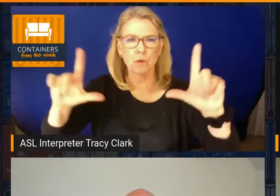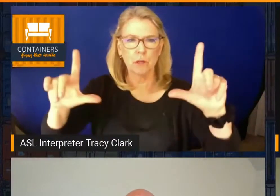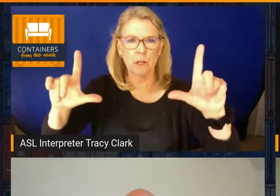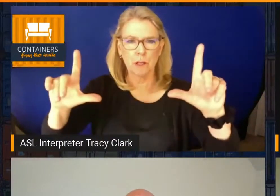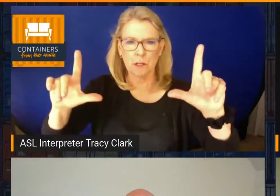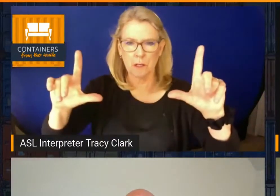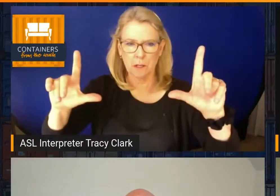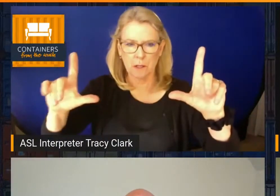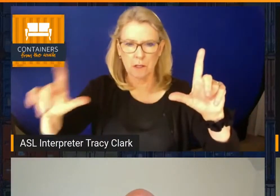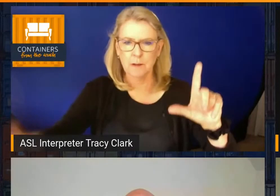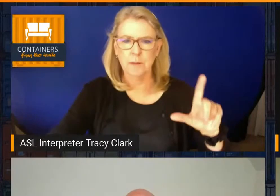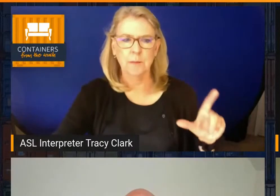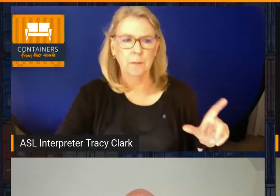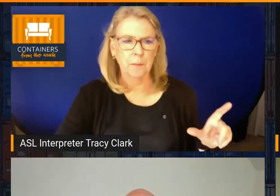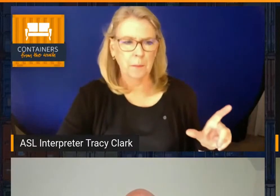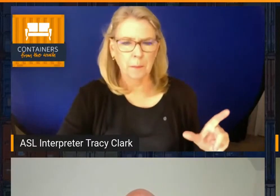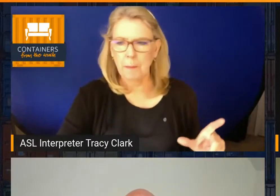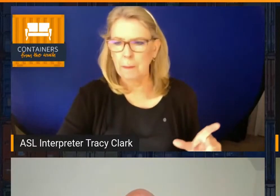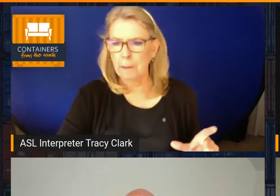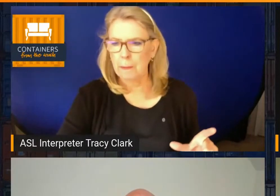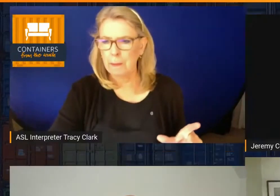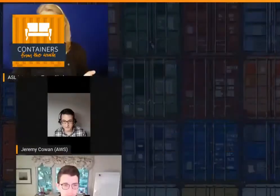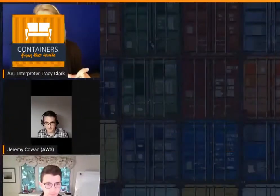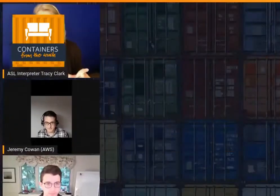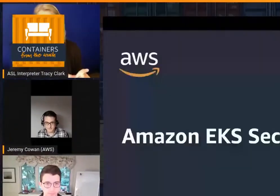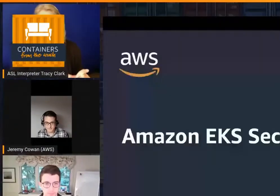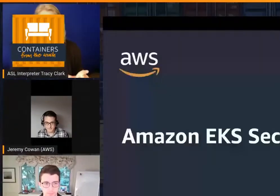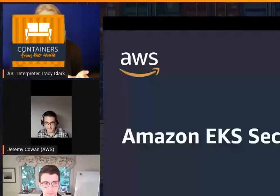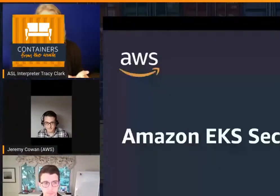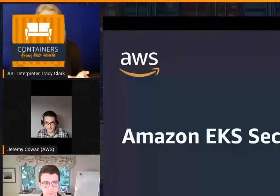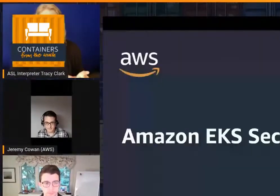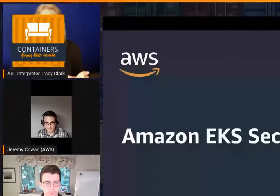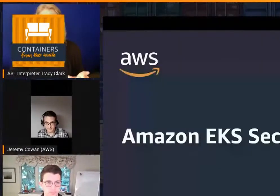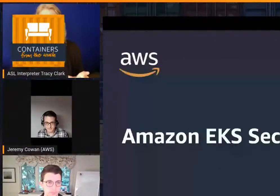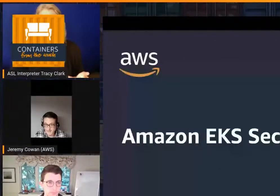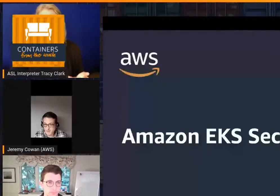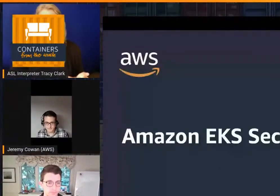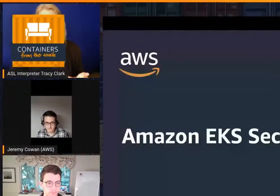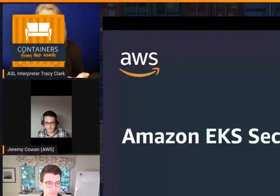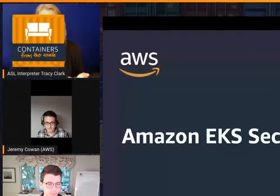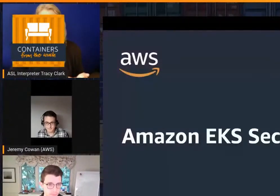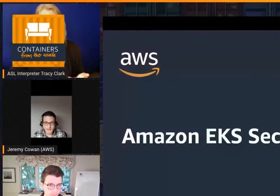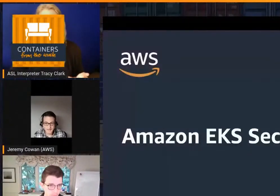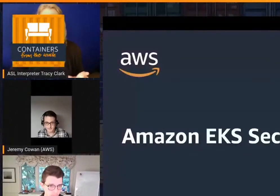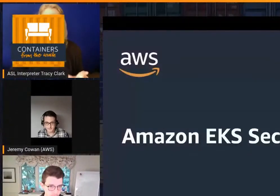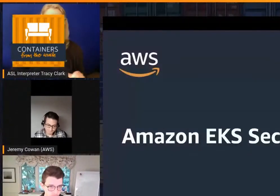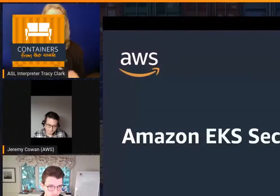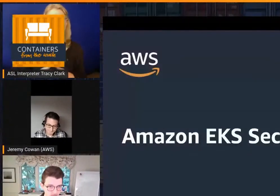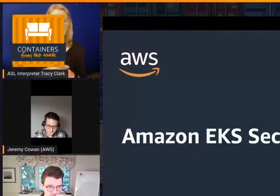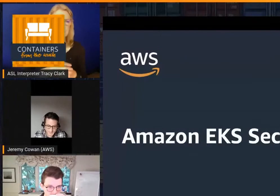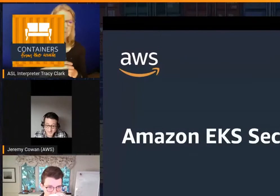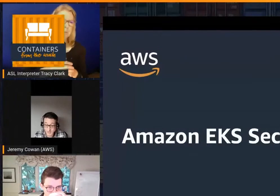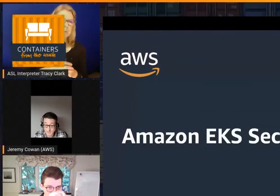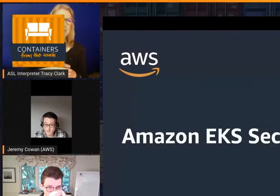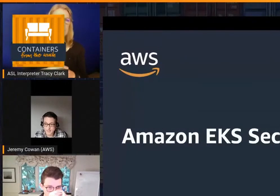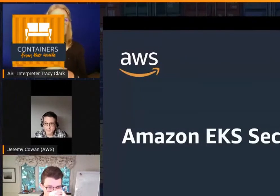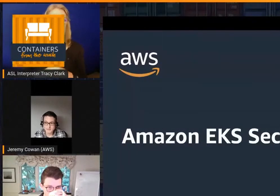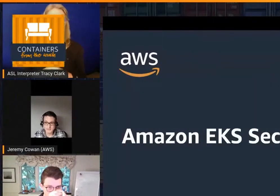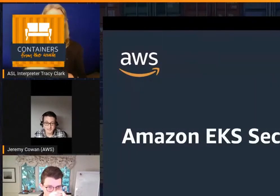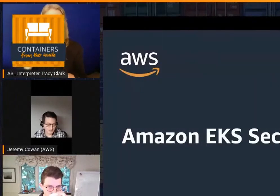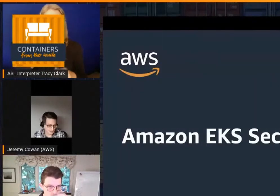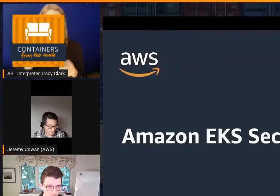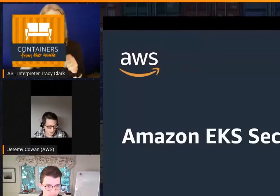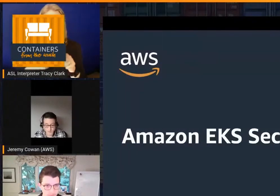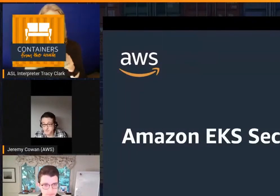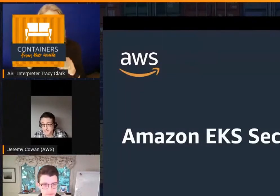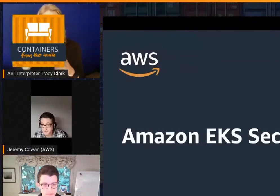I'll put this in presentation mode. Great. So I thought I'd start by talking about